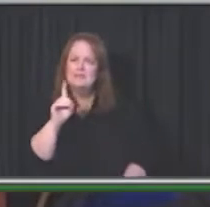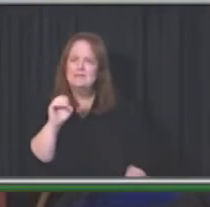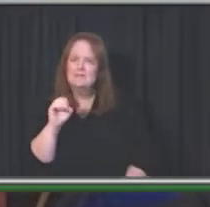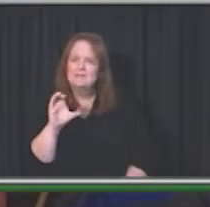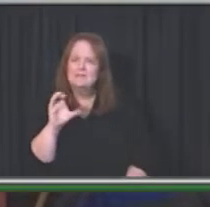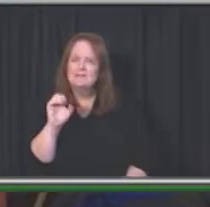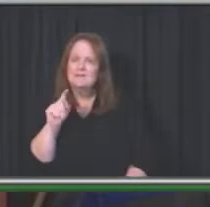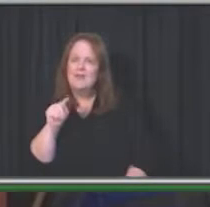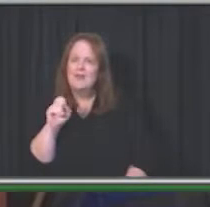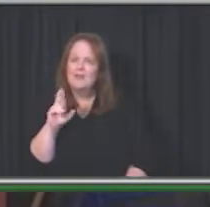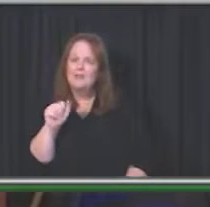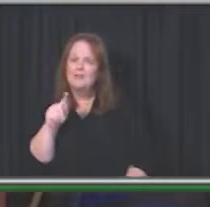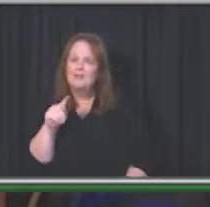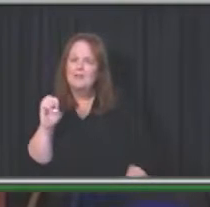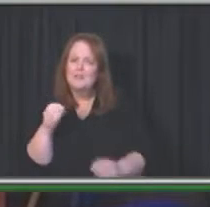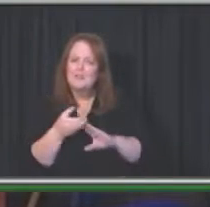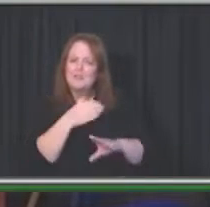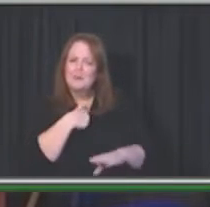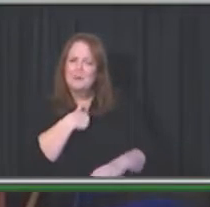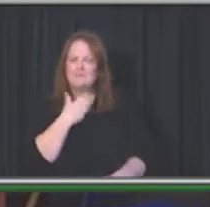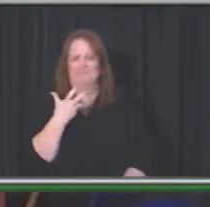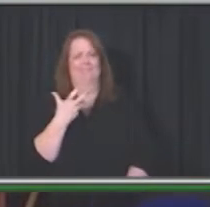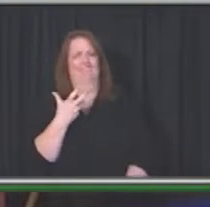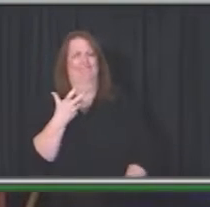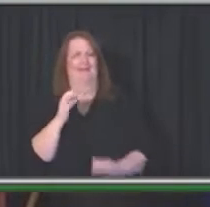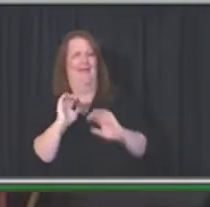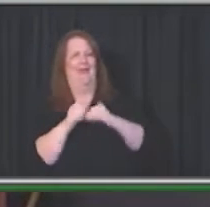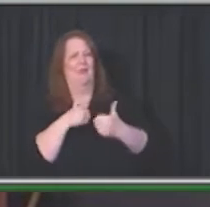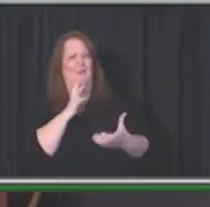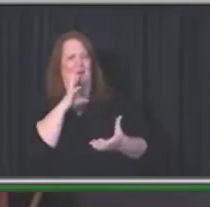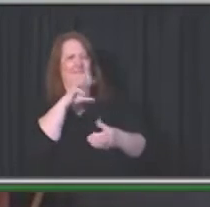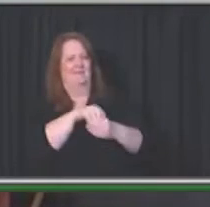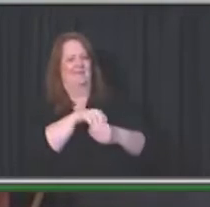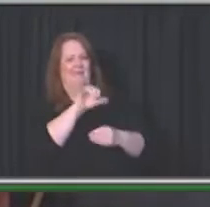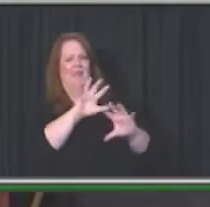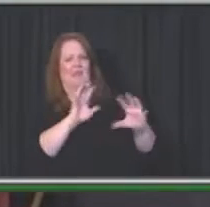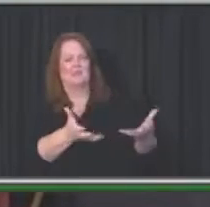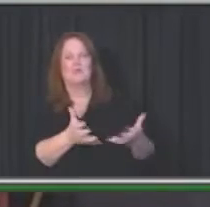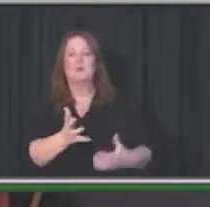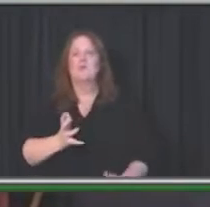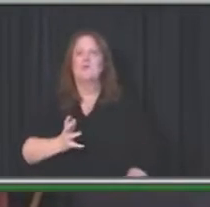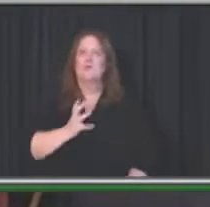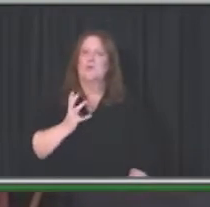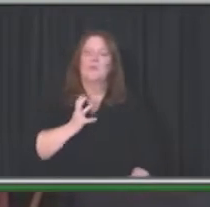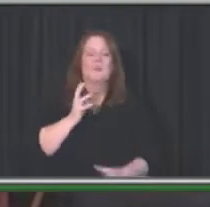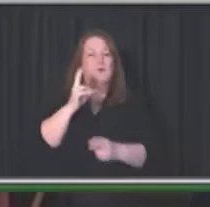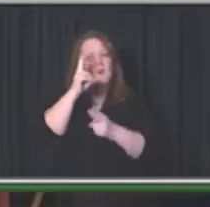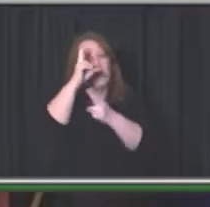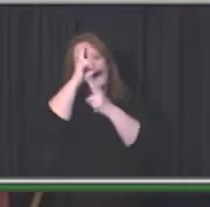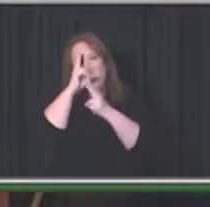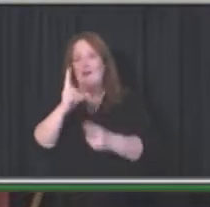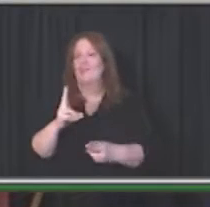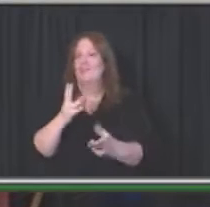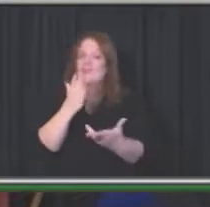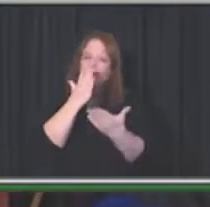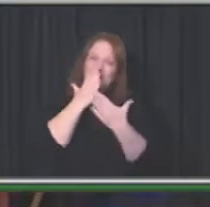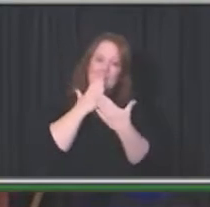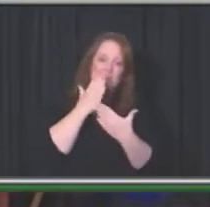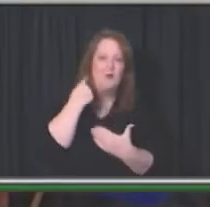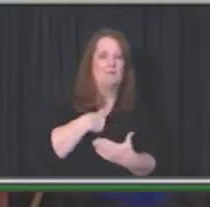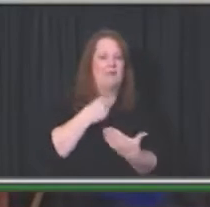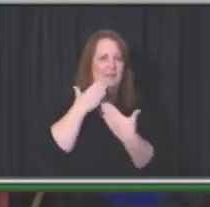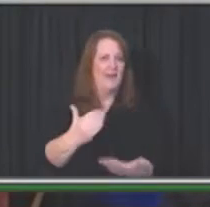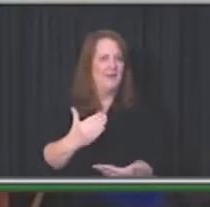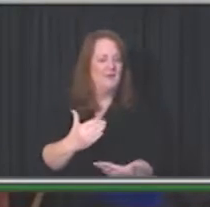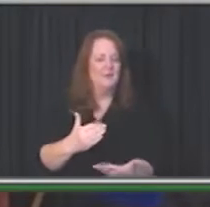here? It is a significant honor, and I thank you very much. I guess when